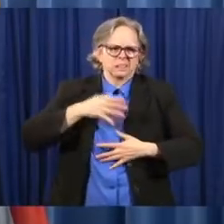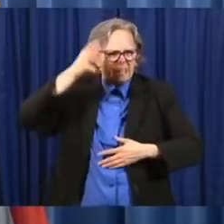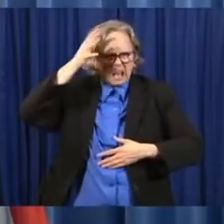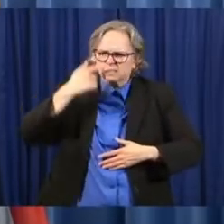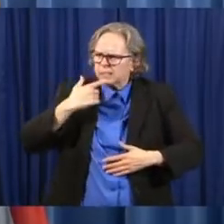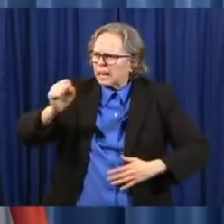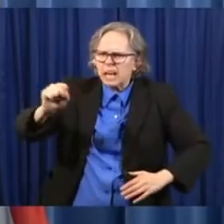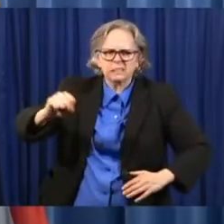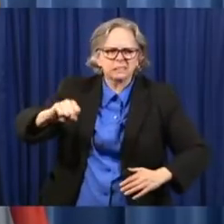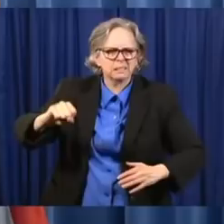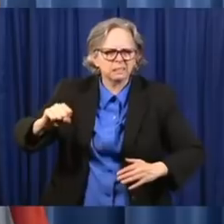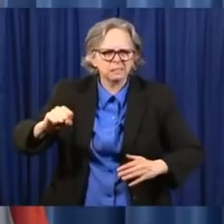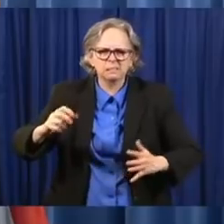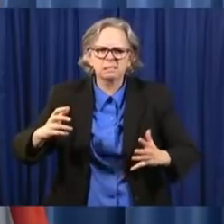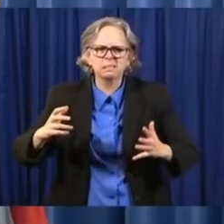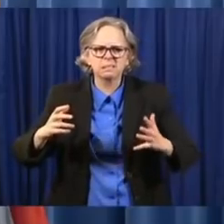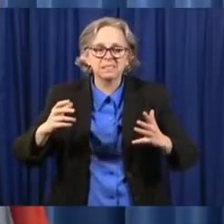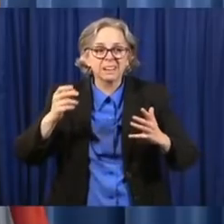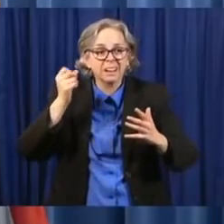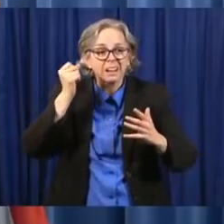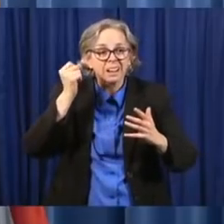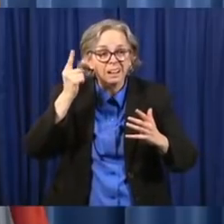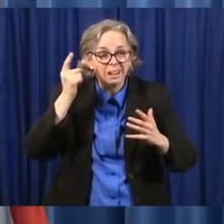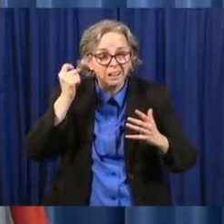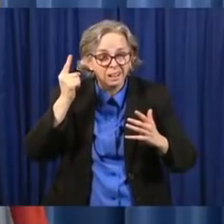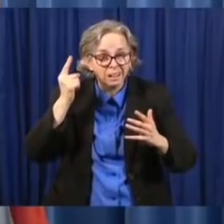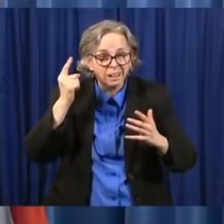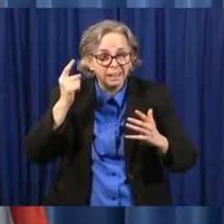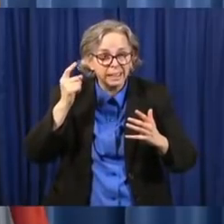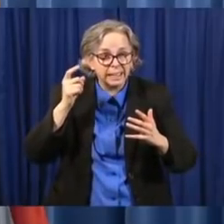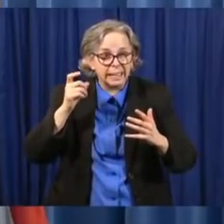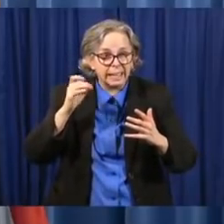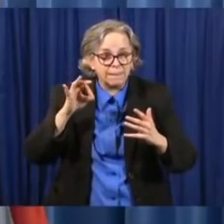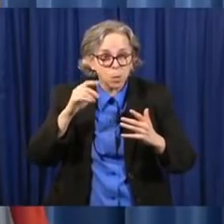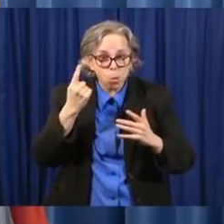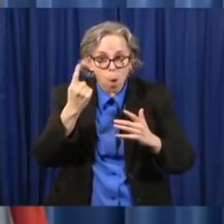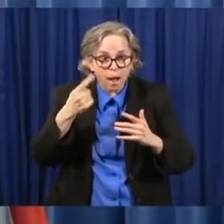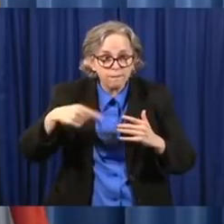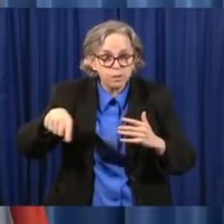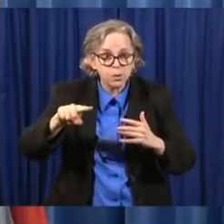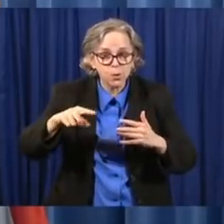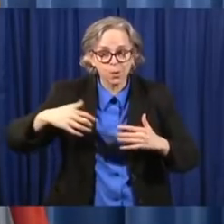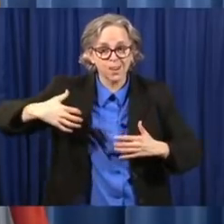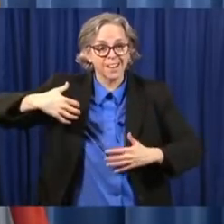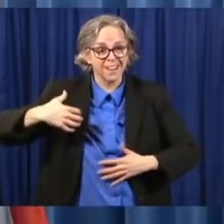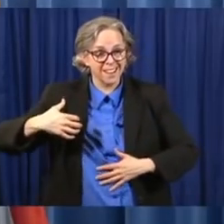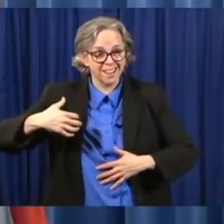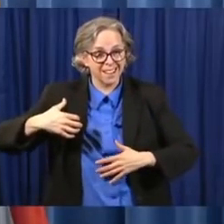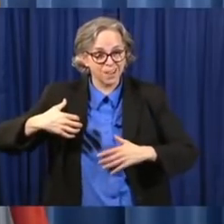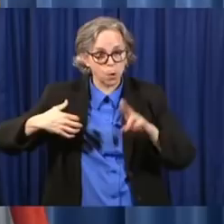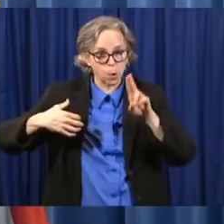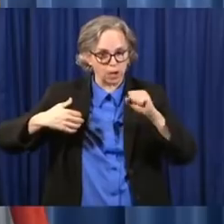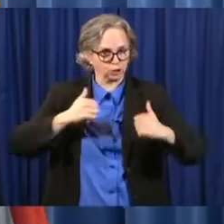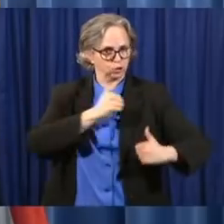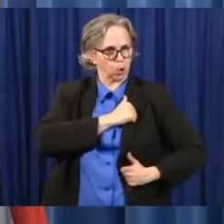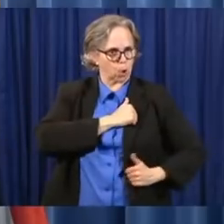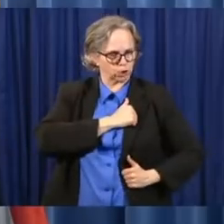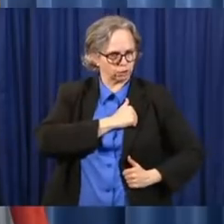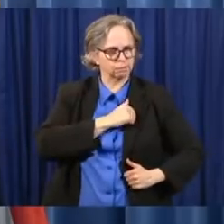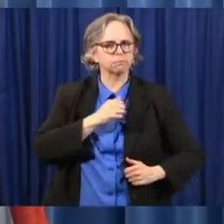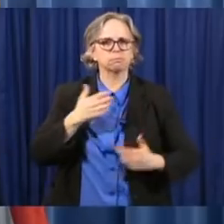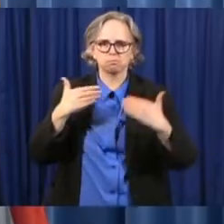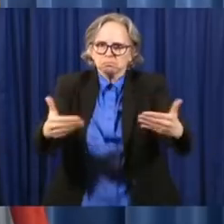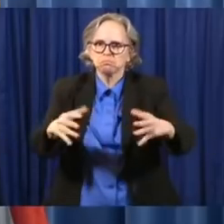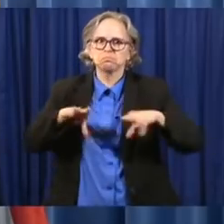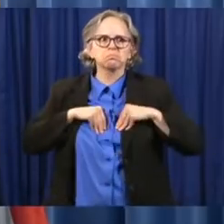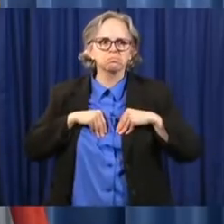what the man said was, as long as I can take it with one of you, with one of the U.S. soldiers. Dad took the picture that